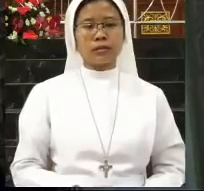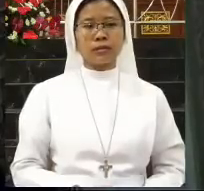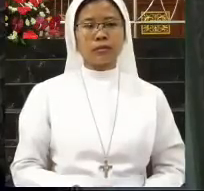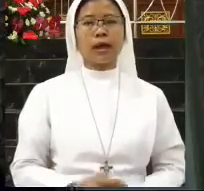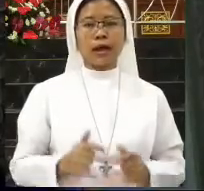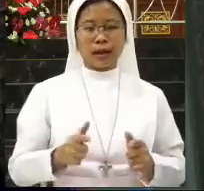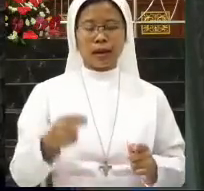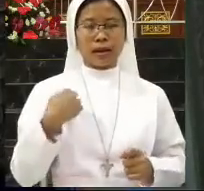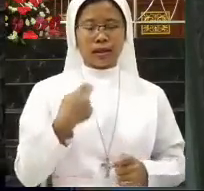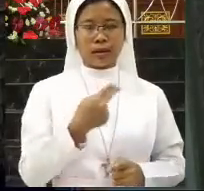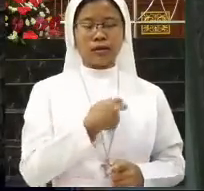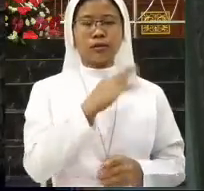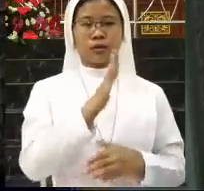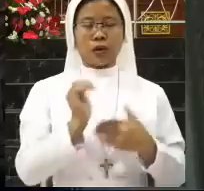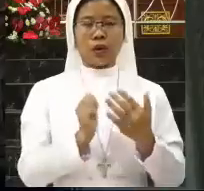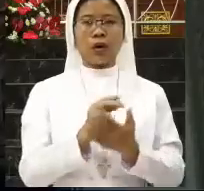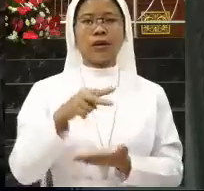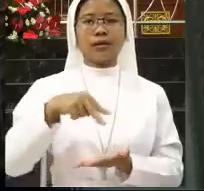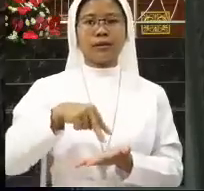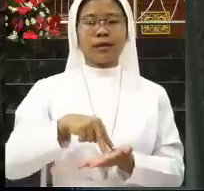Let us all rise.